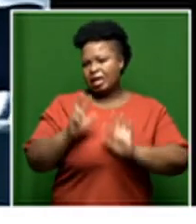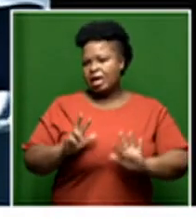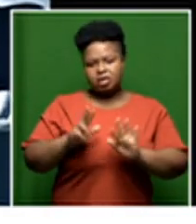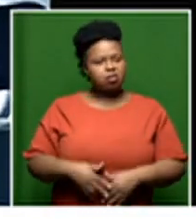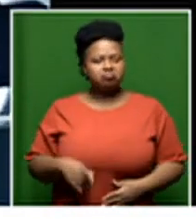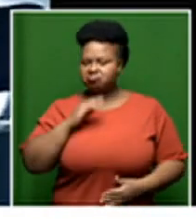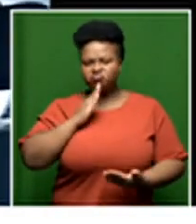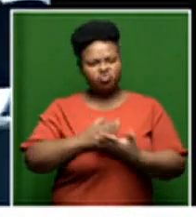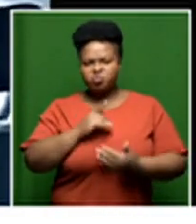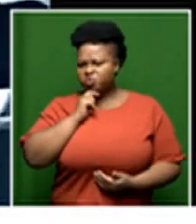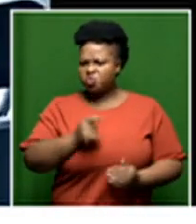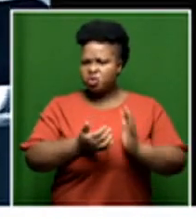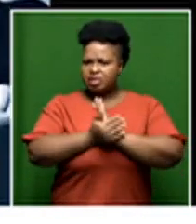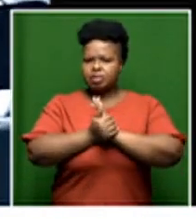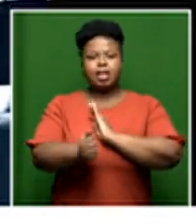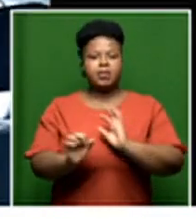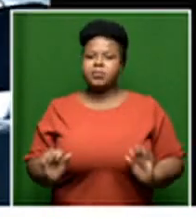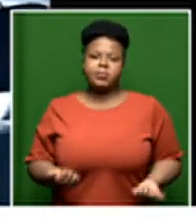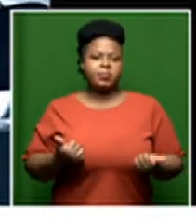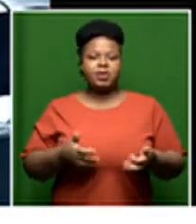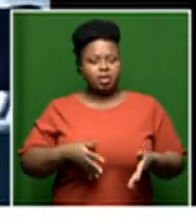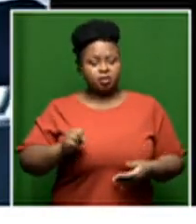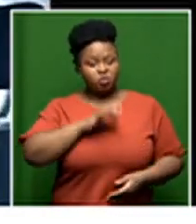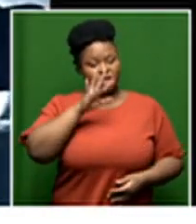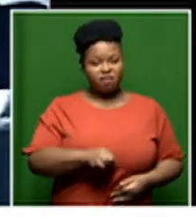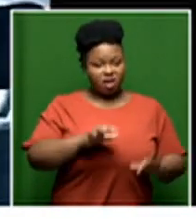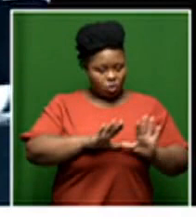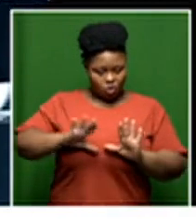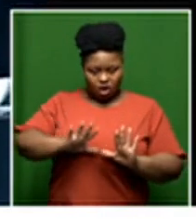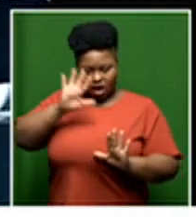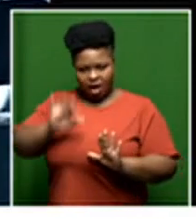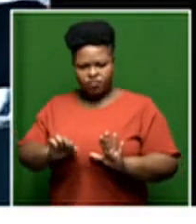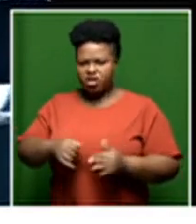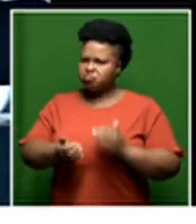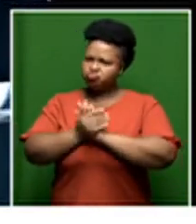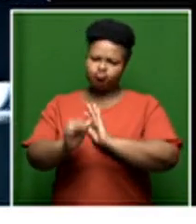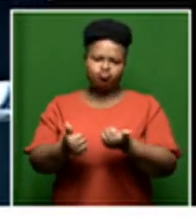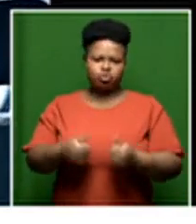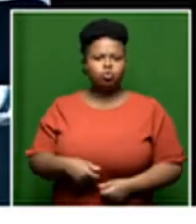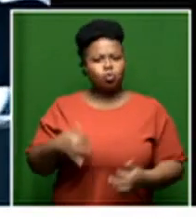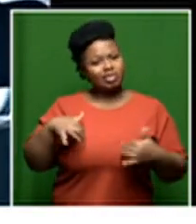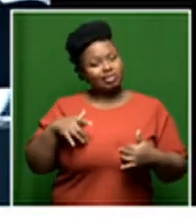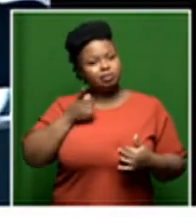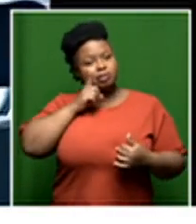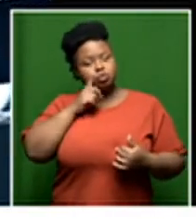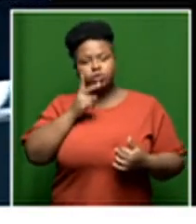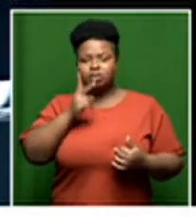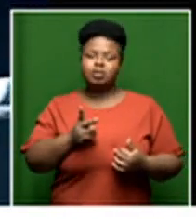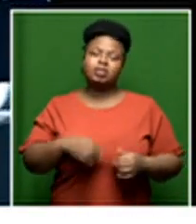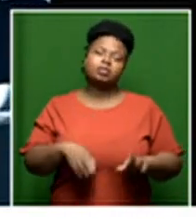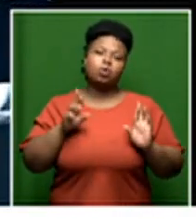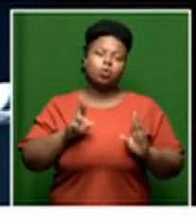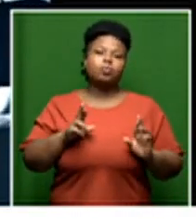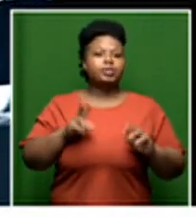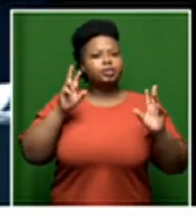is no doubt on his coaching abilities, either in South Africa or on the continent. And we look forward to this matter being laid to rest